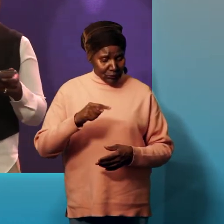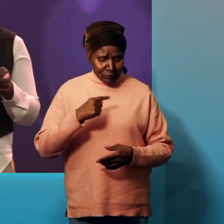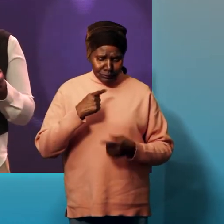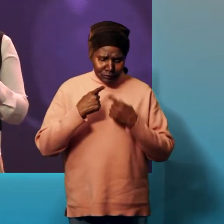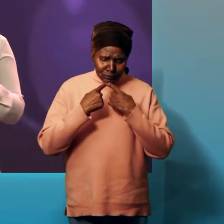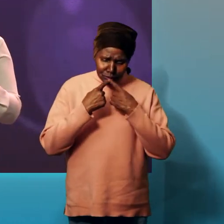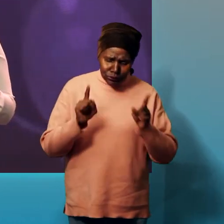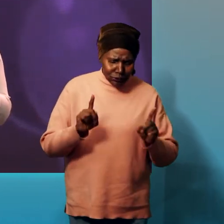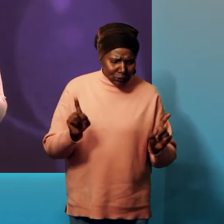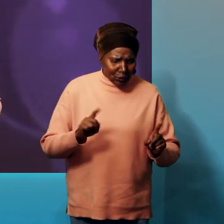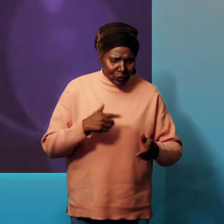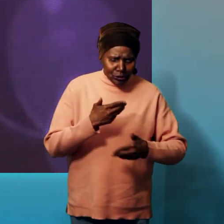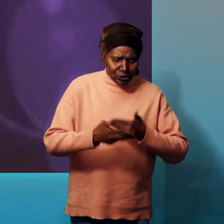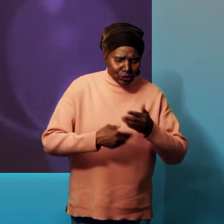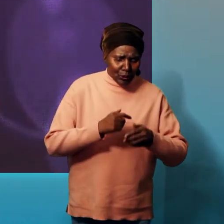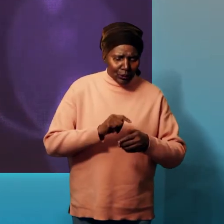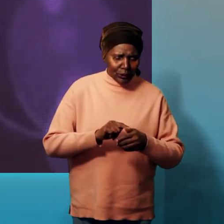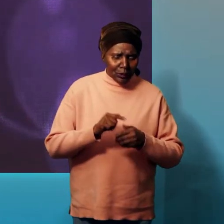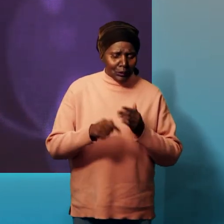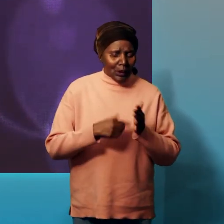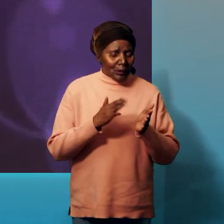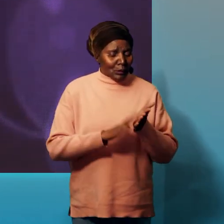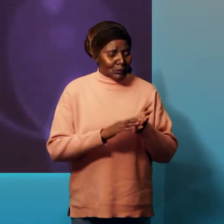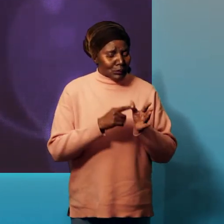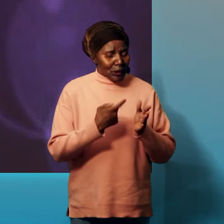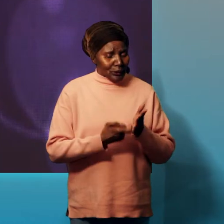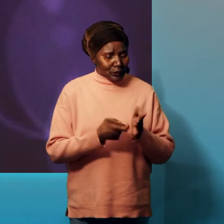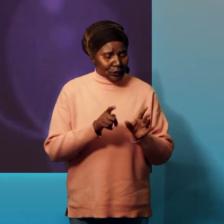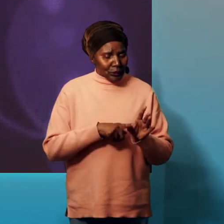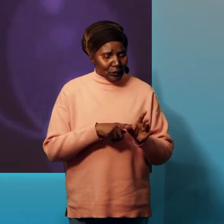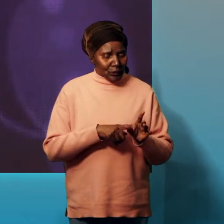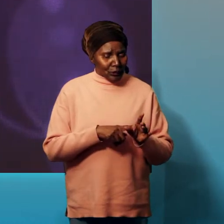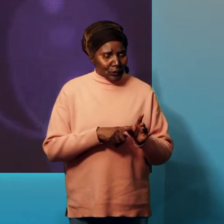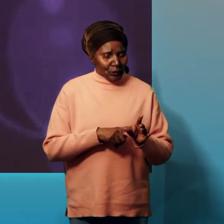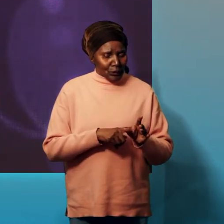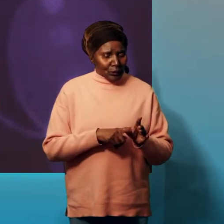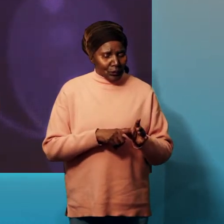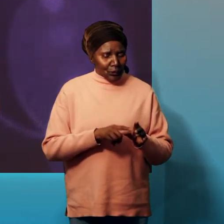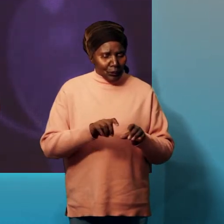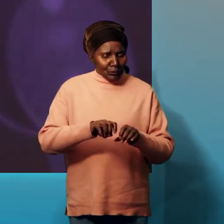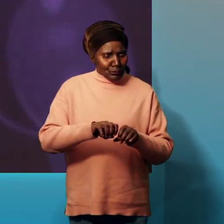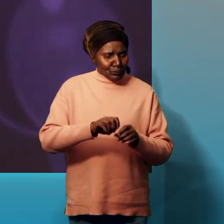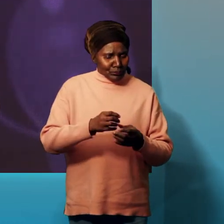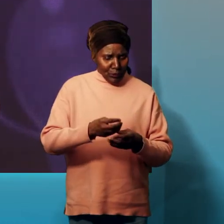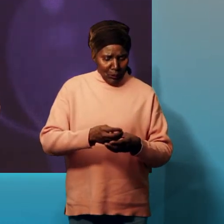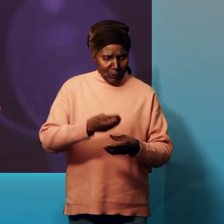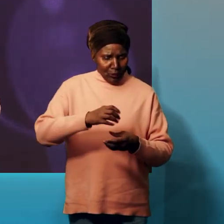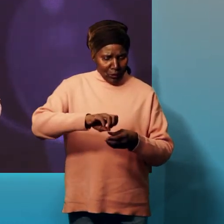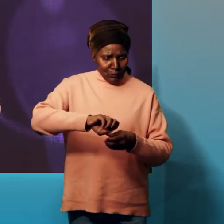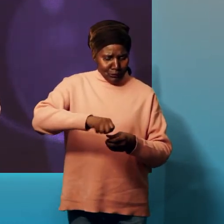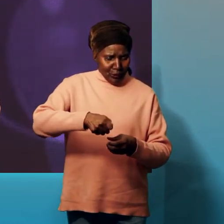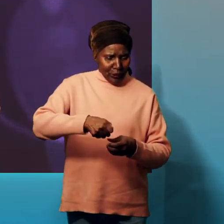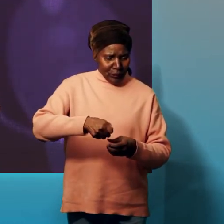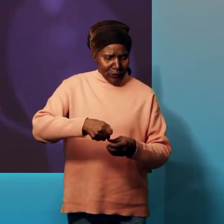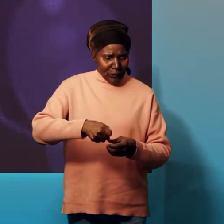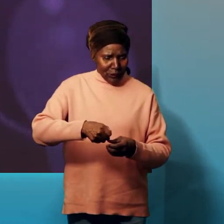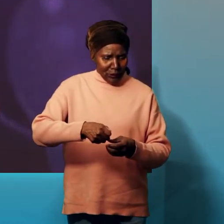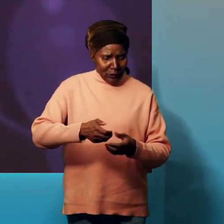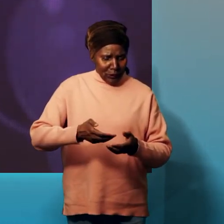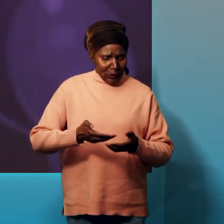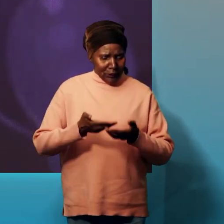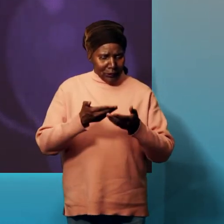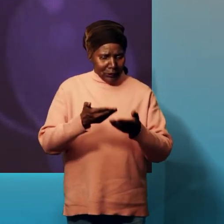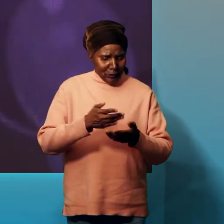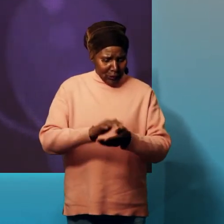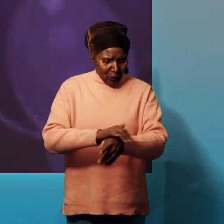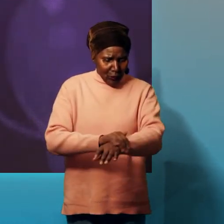breaks the costly oil of spikenard. She makes a sacrifice to honor